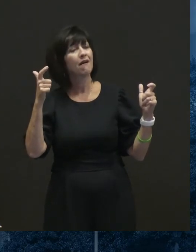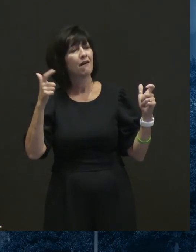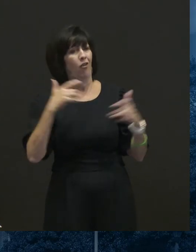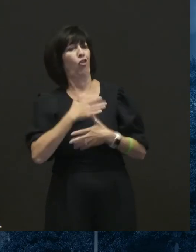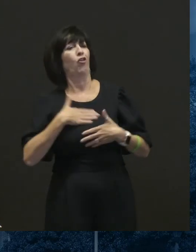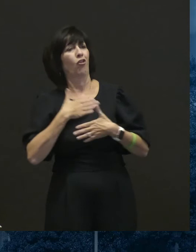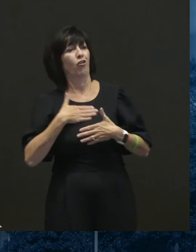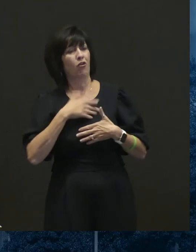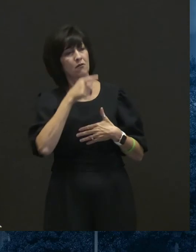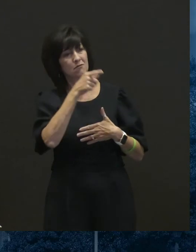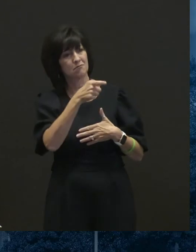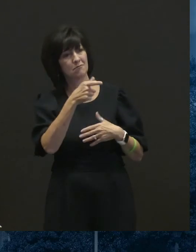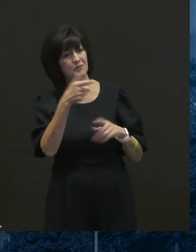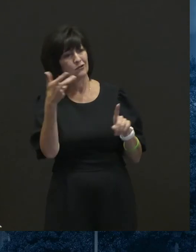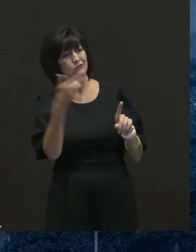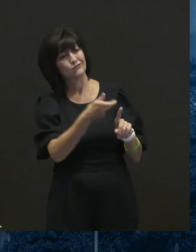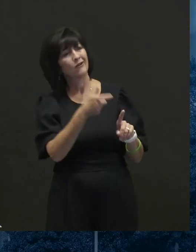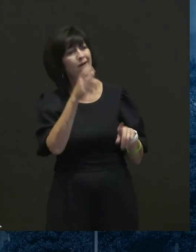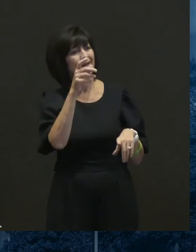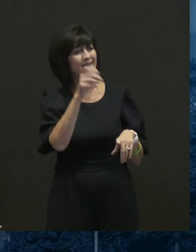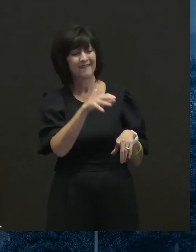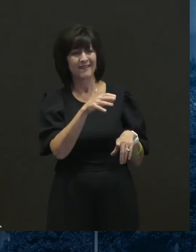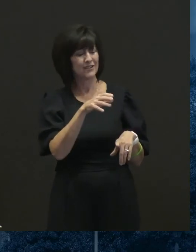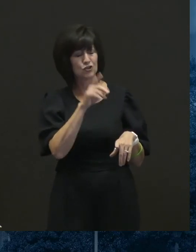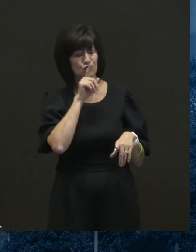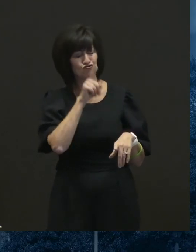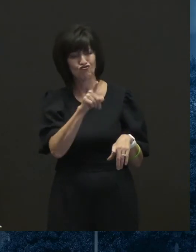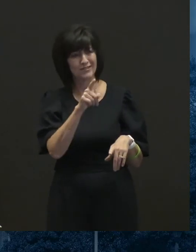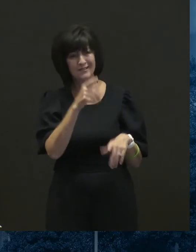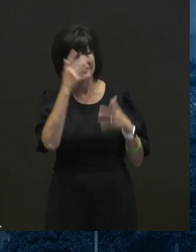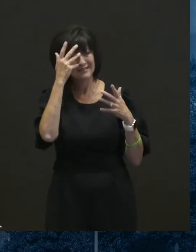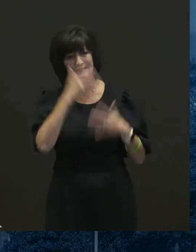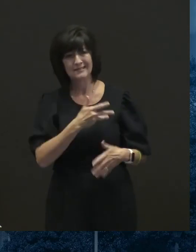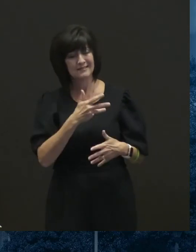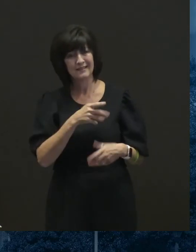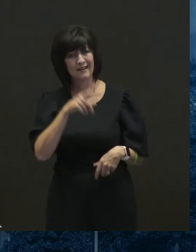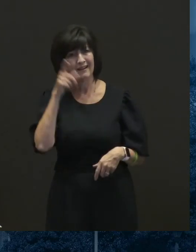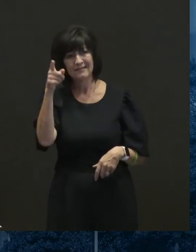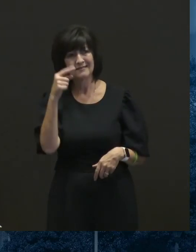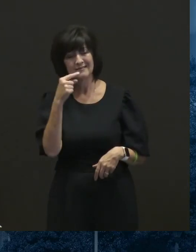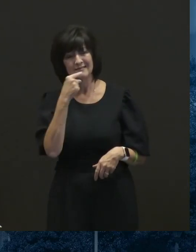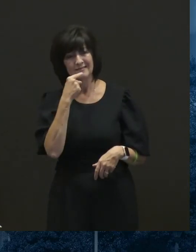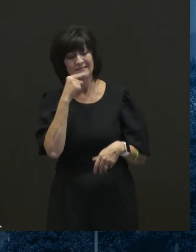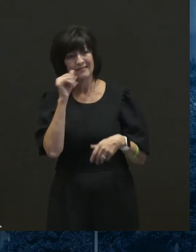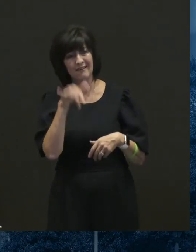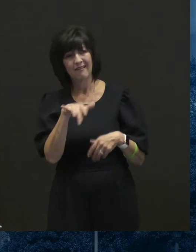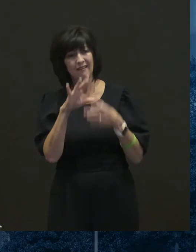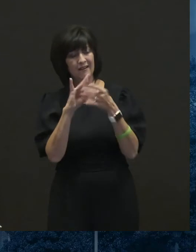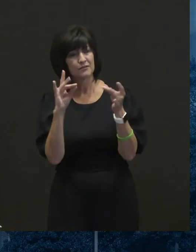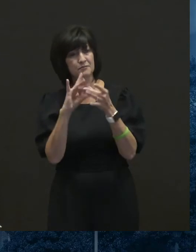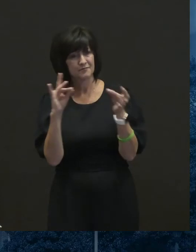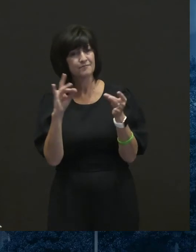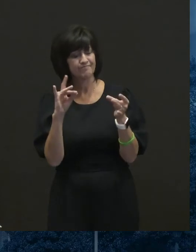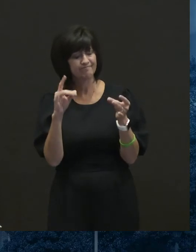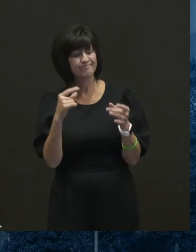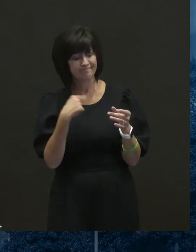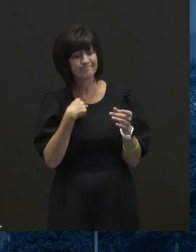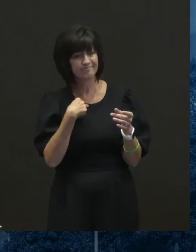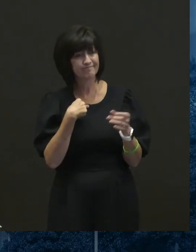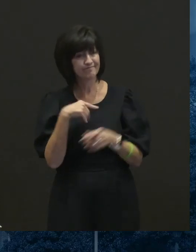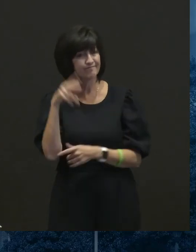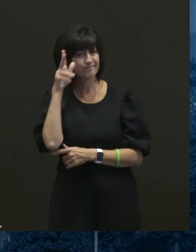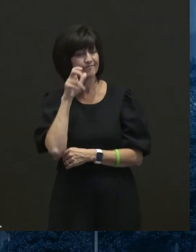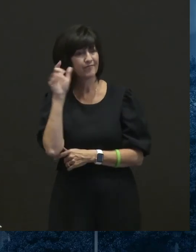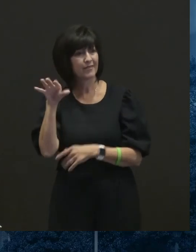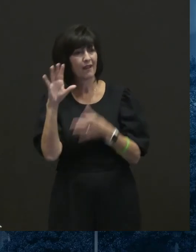and it's a shame that it was said. I heard a similar comment by the president as it related to